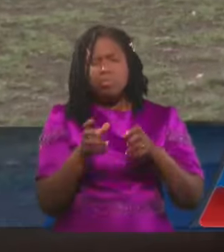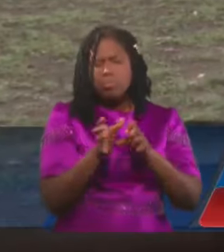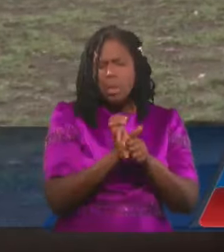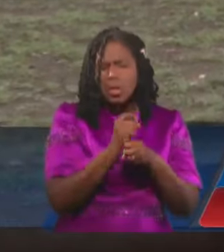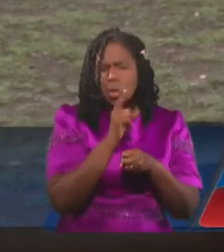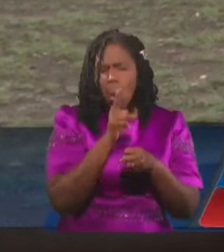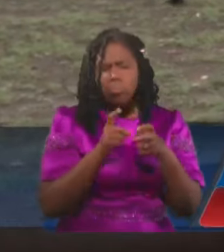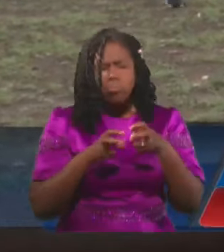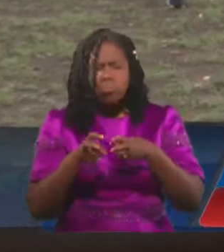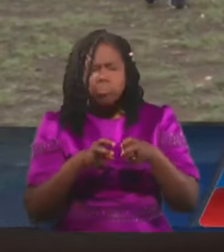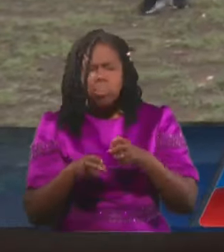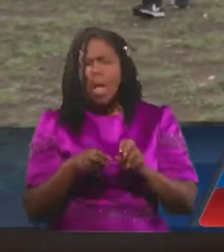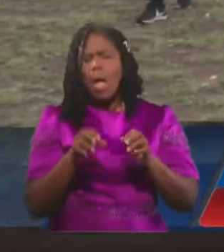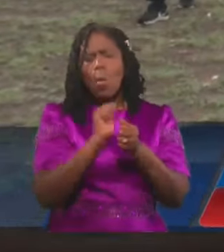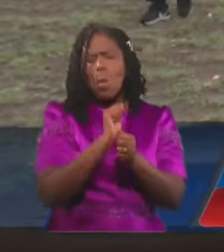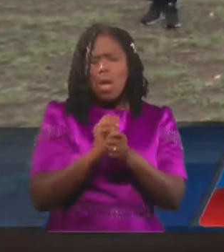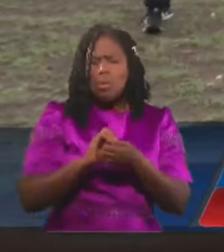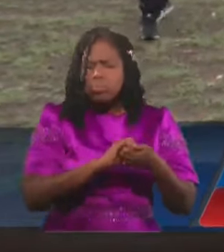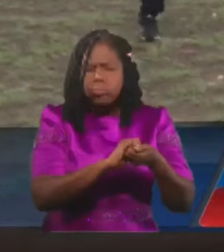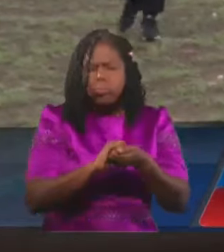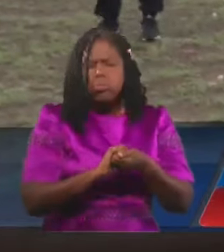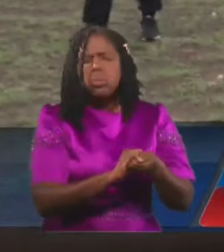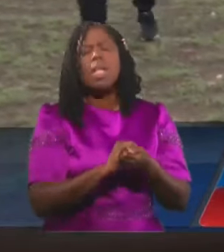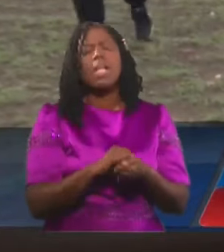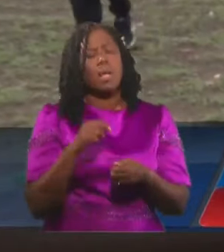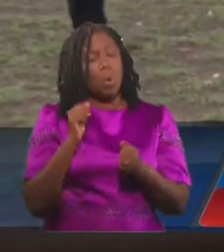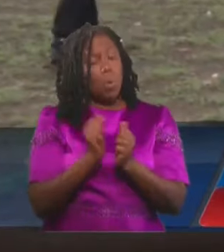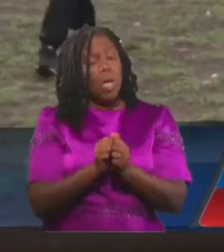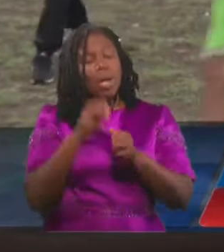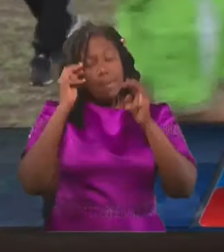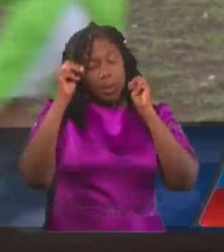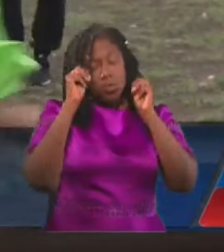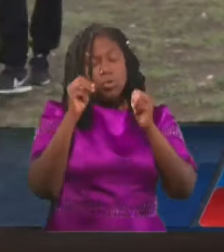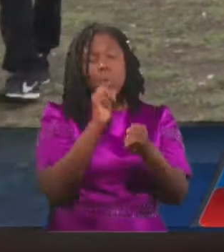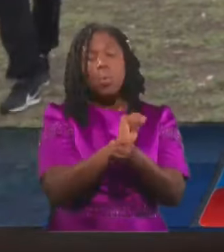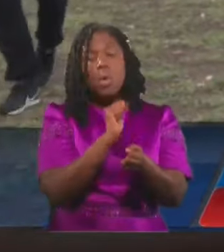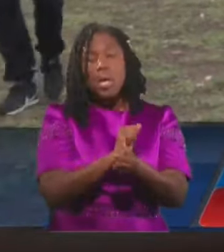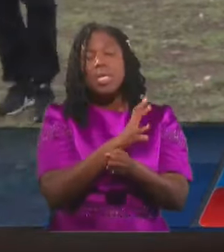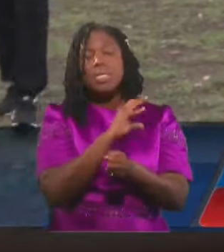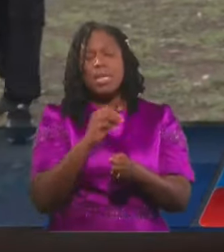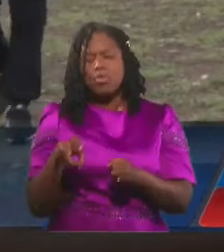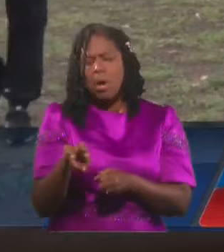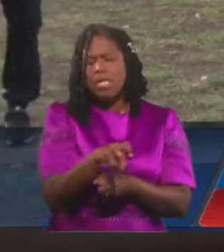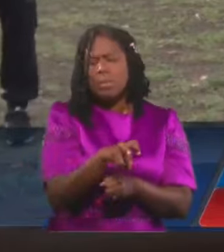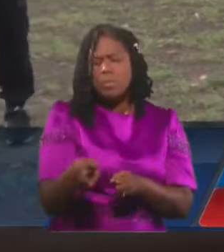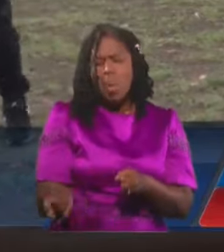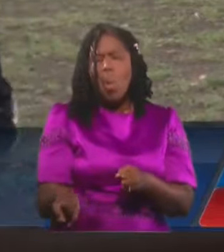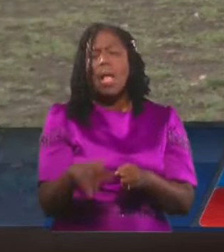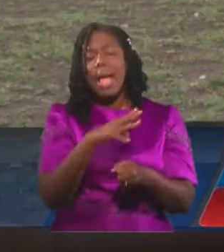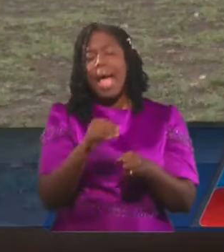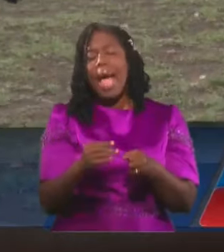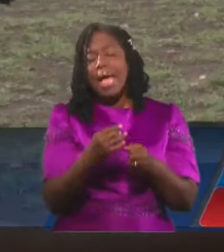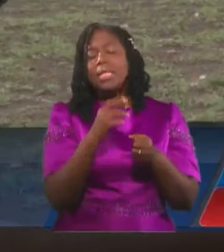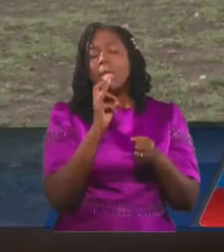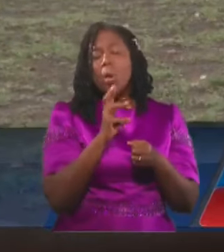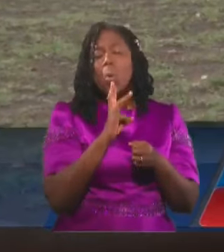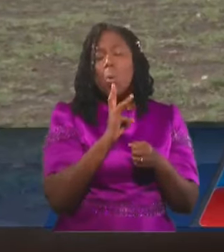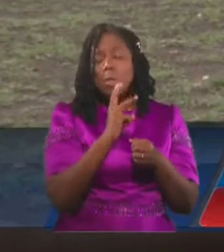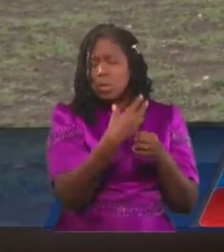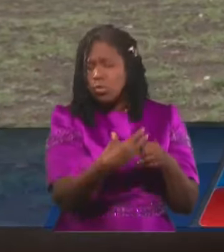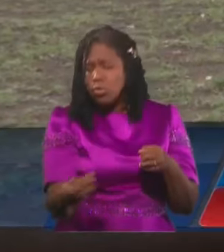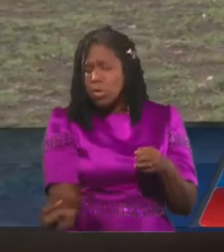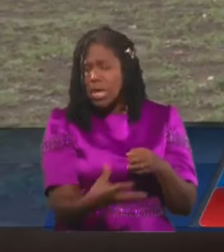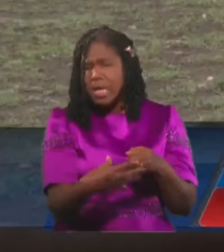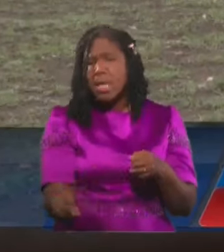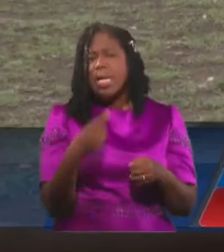with both ourselves and the Ministry of Works and Transport Drainage Division. So we're doing that collaboration. That's something that we may not have done well